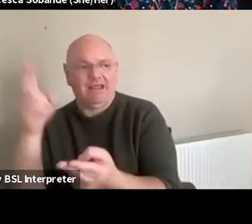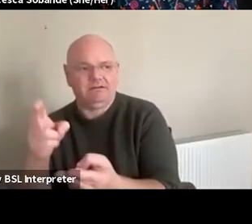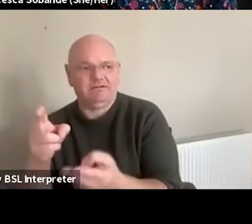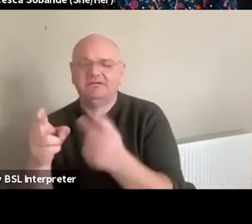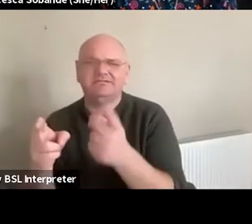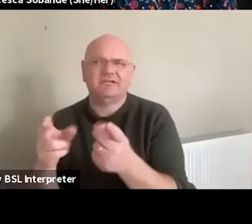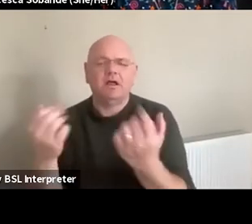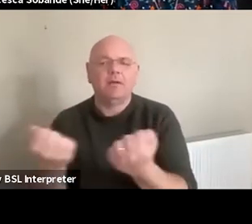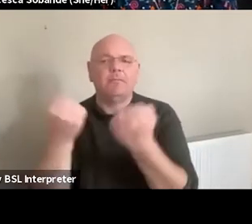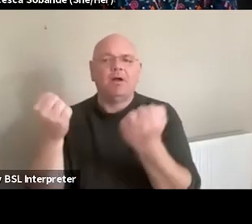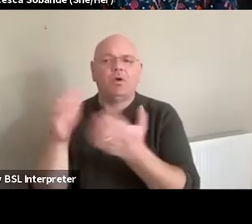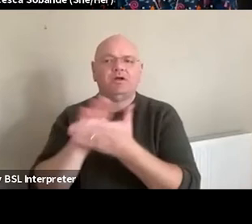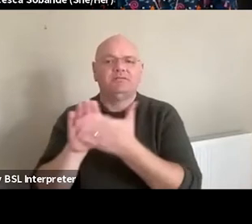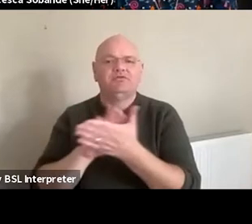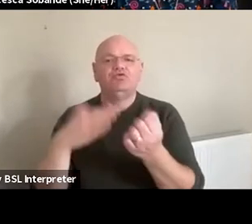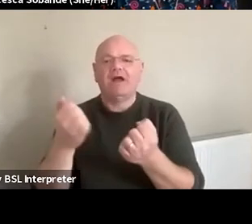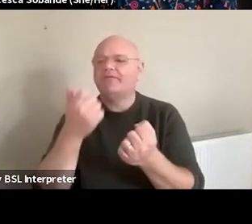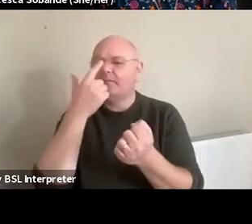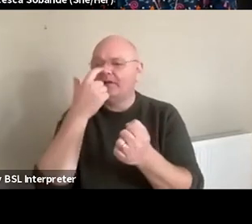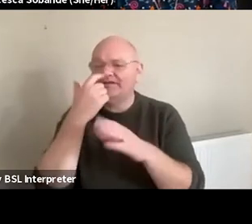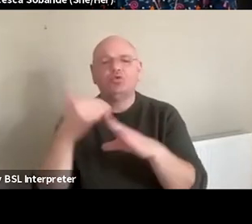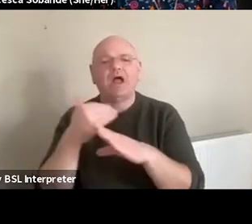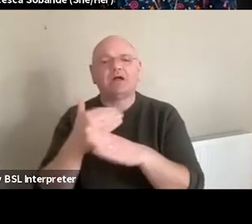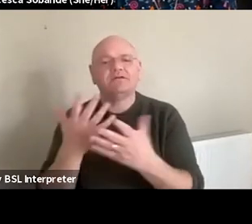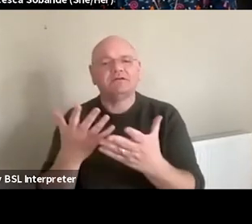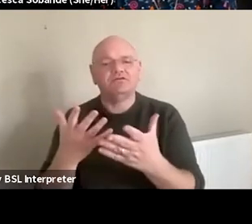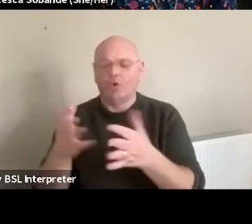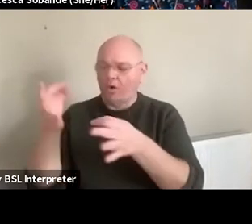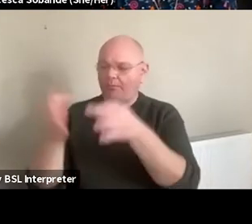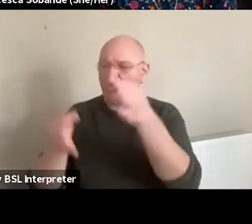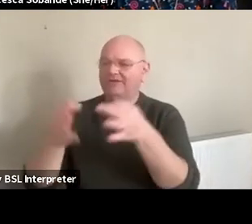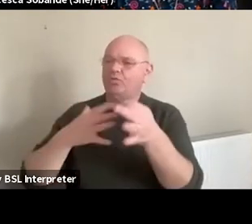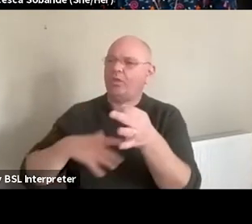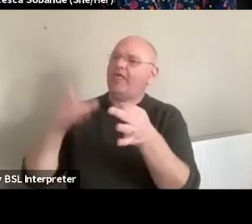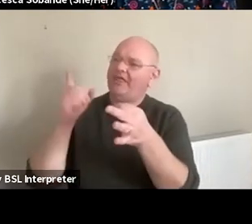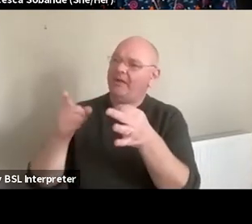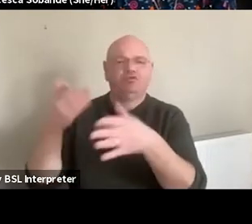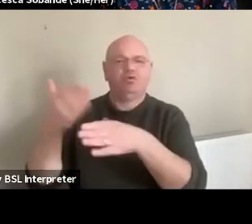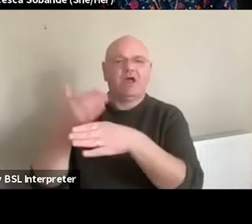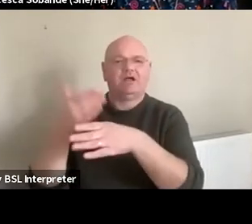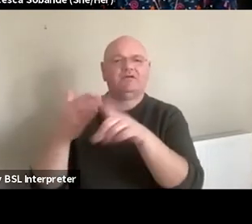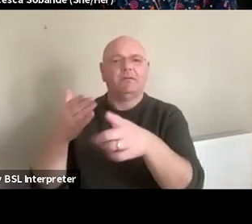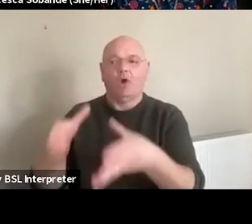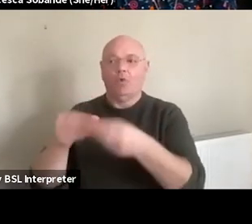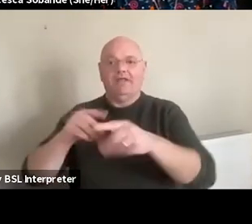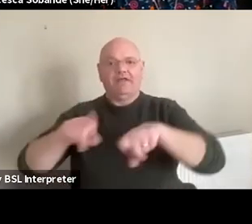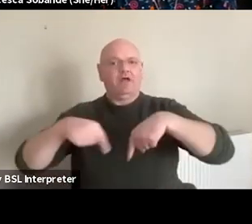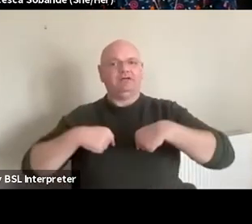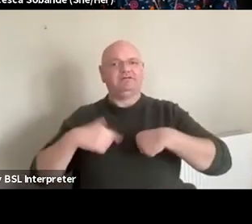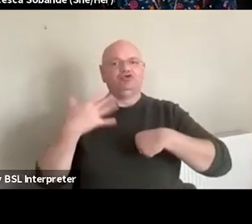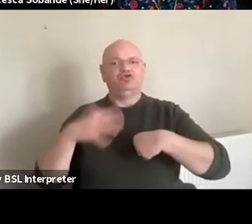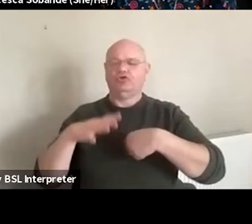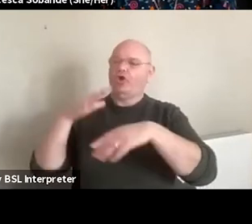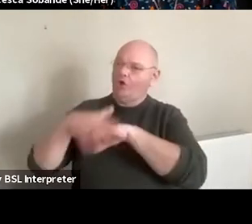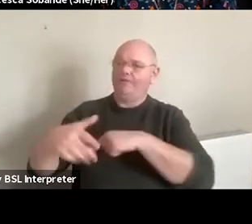don't want them to become powerless. We just want them to act with us instead of over us. So we want to give them the power from us